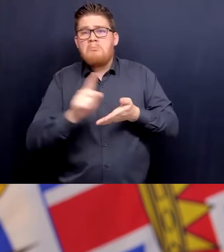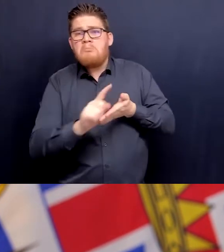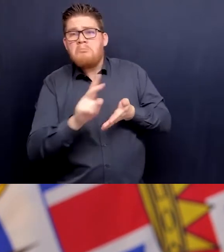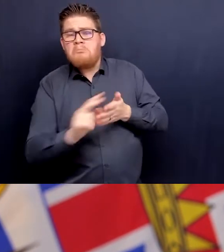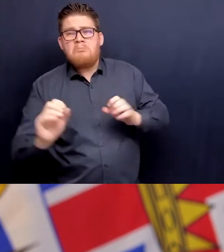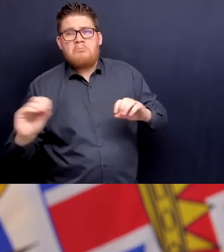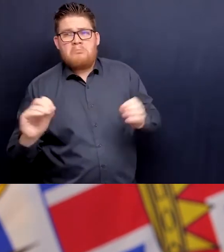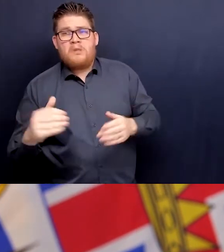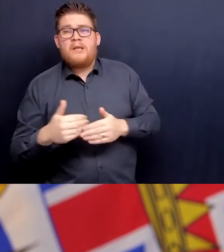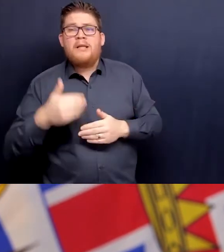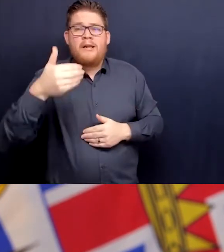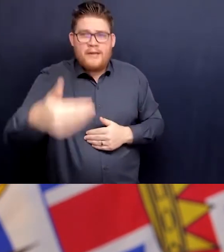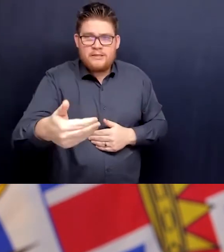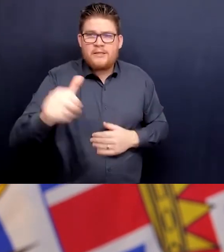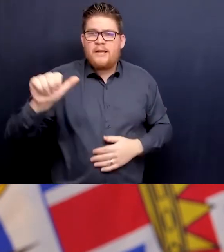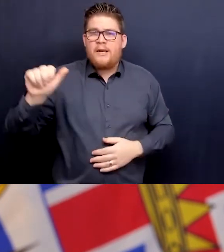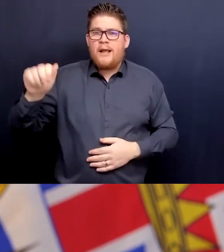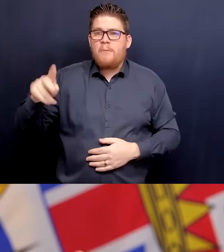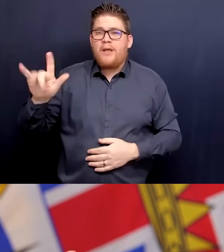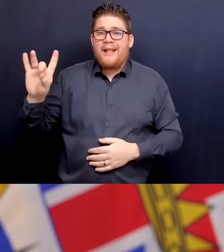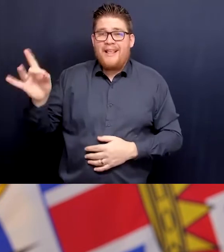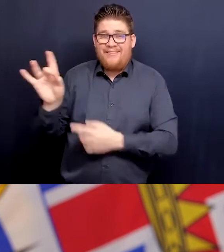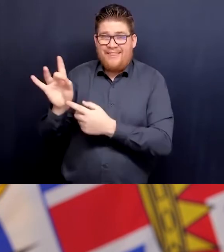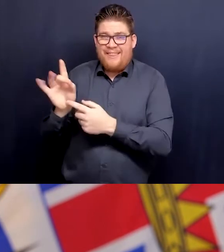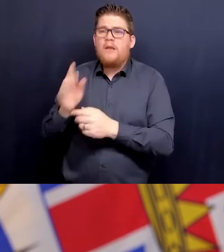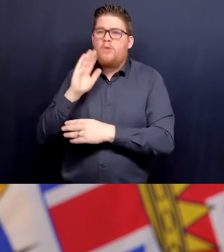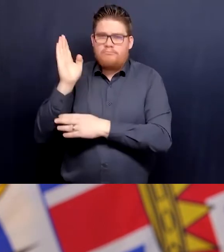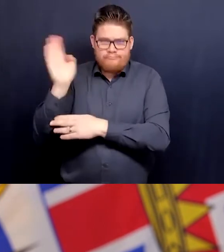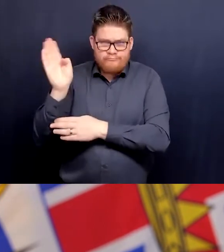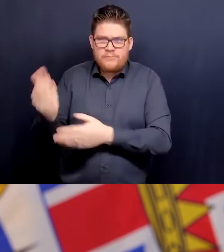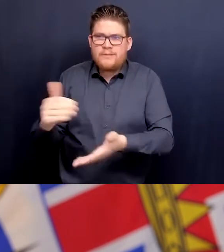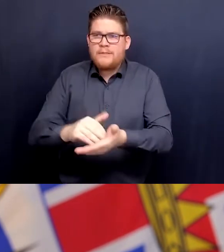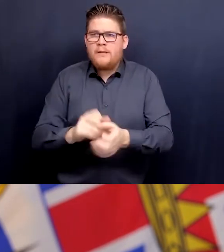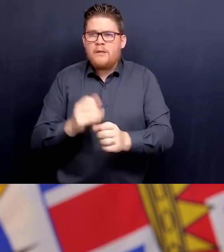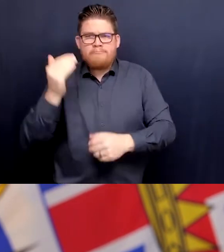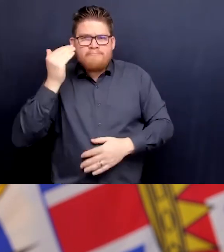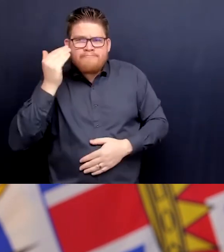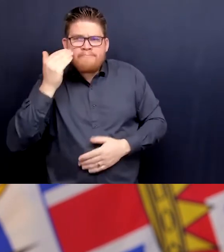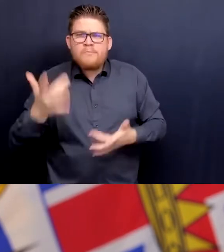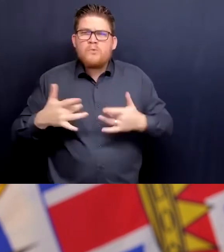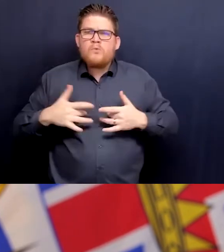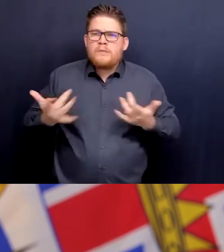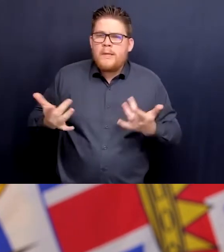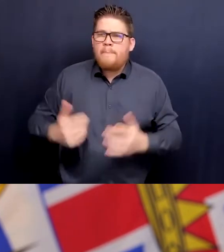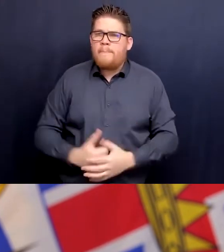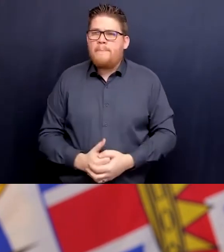April 8th to give people so that we're monitoring what we're doing. We'll be continuing with our